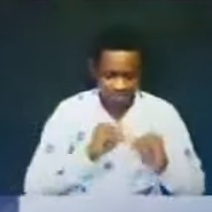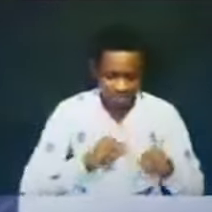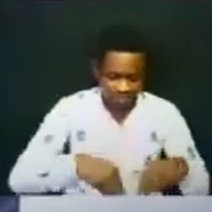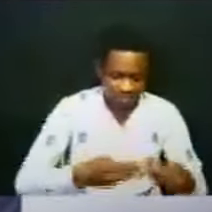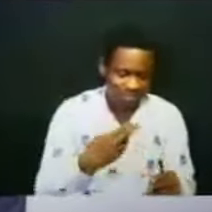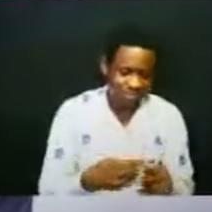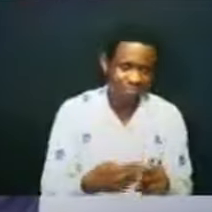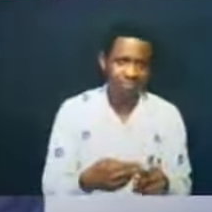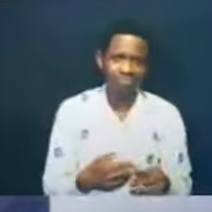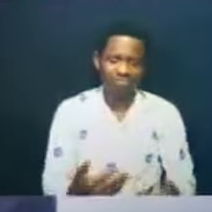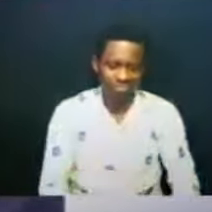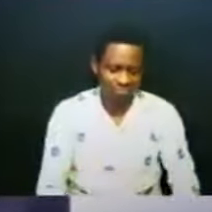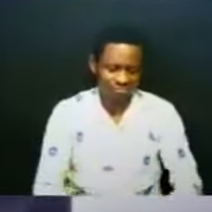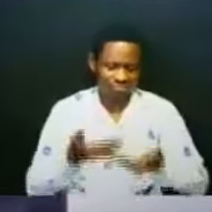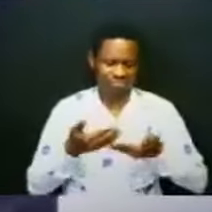Became very emotional.